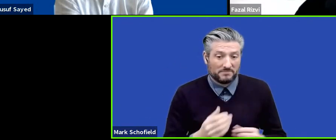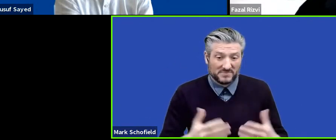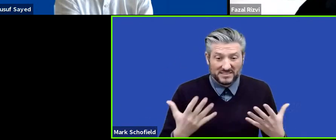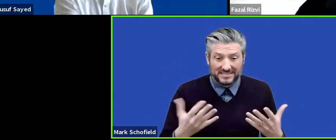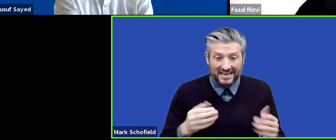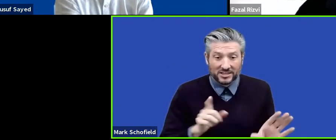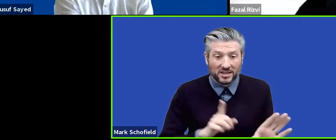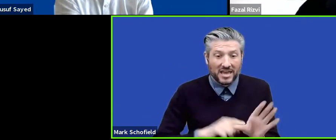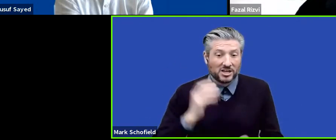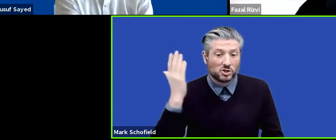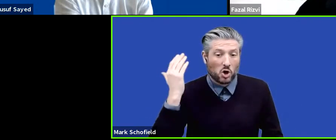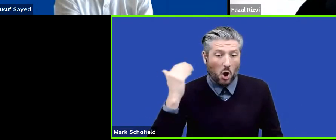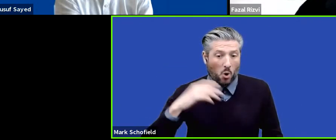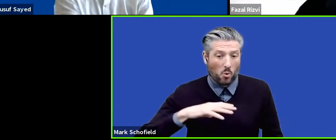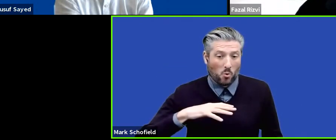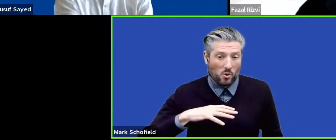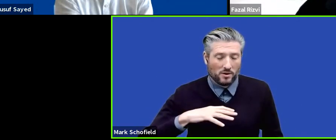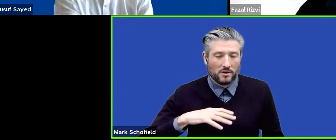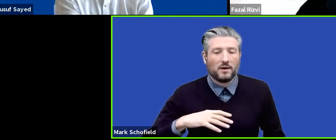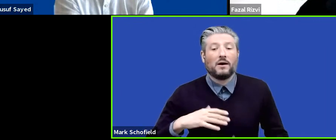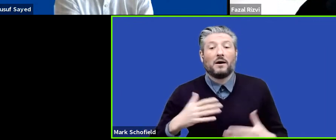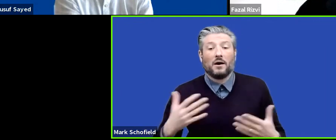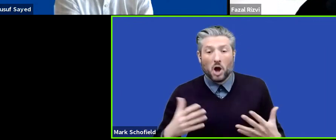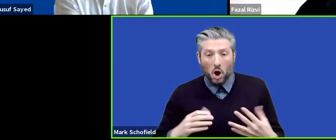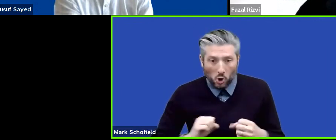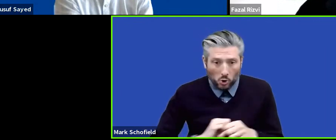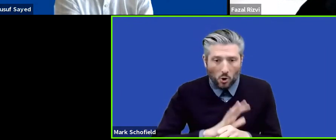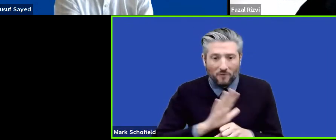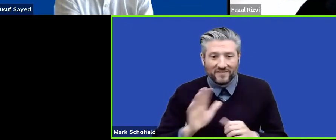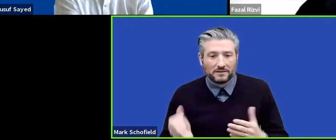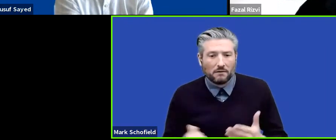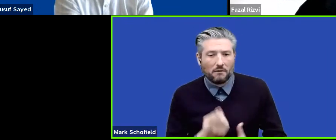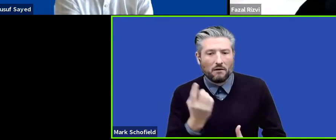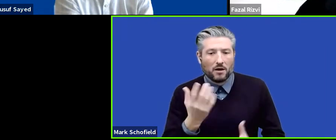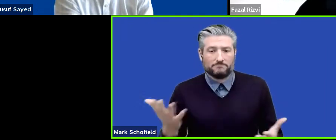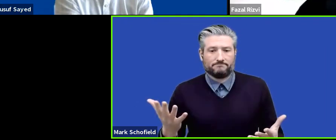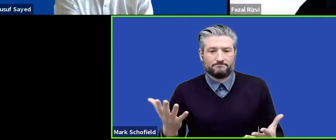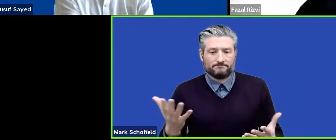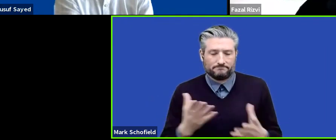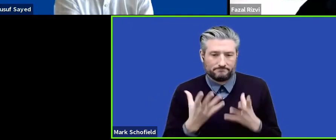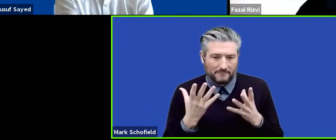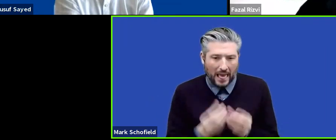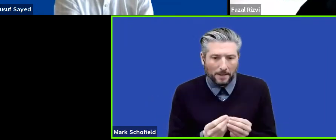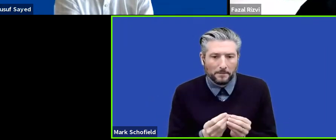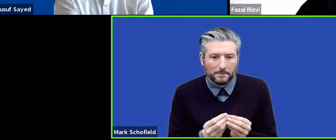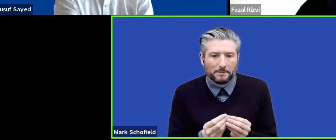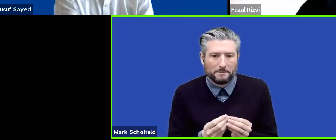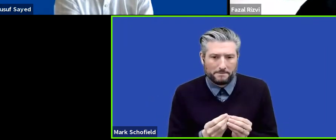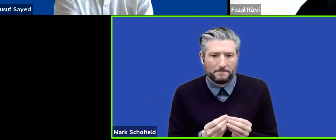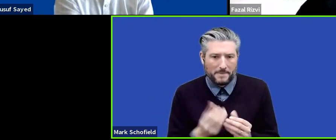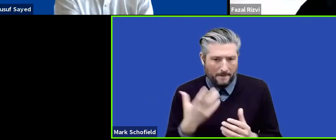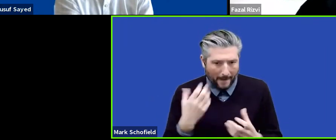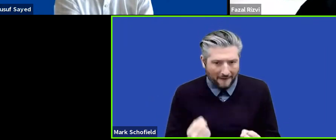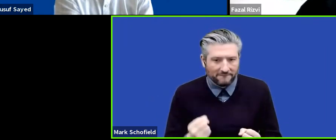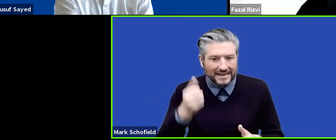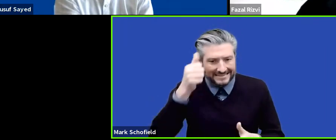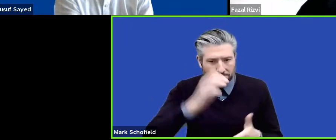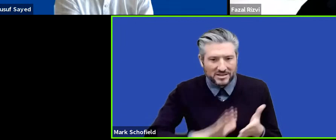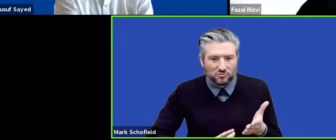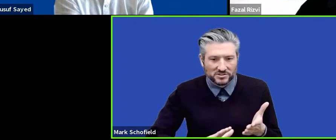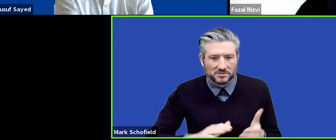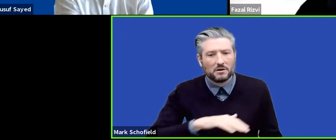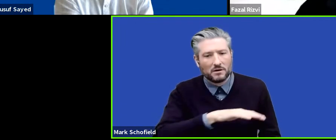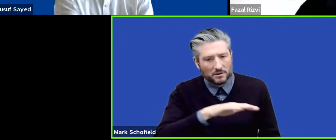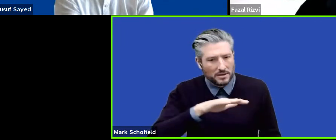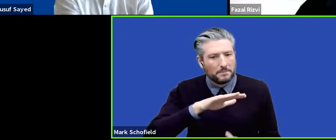had helped them a great deal to know what to do. So experience, the grounded experience